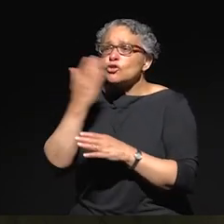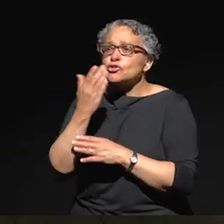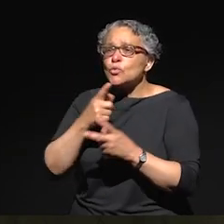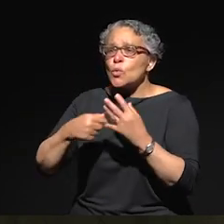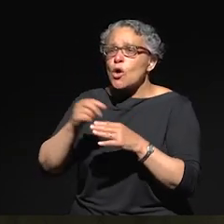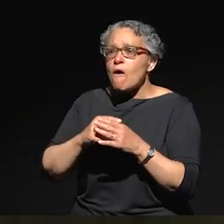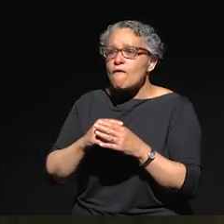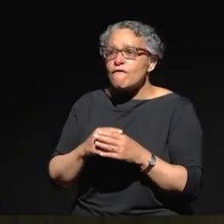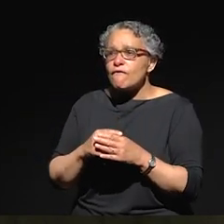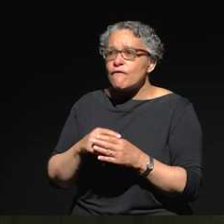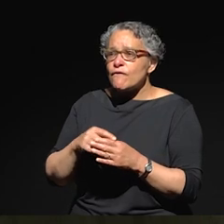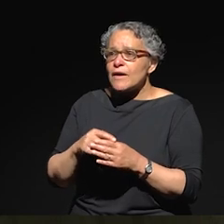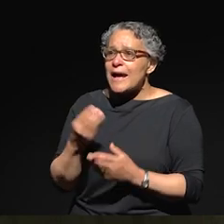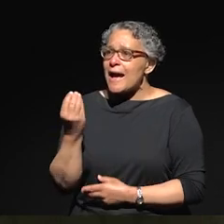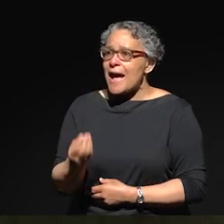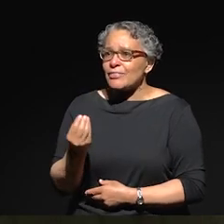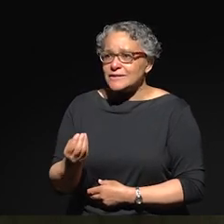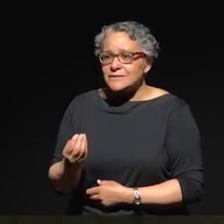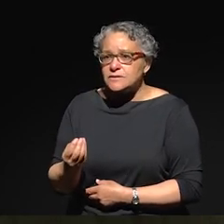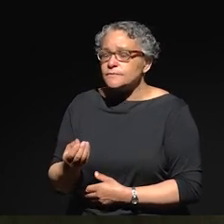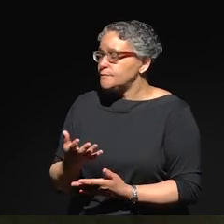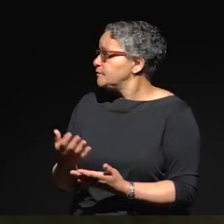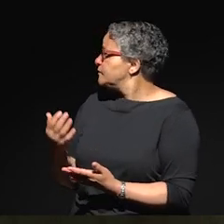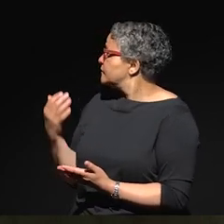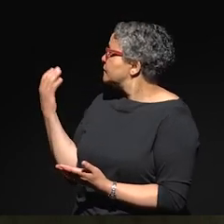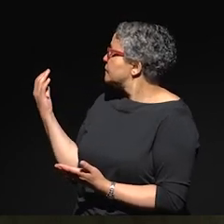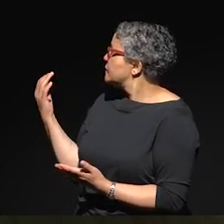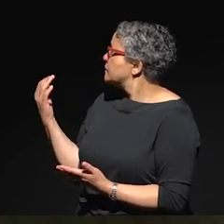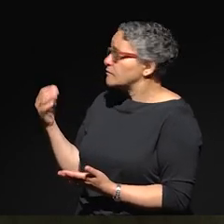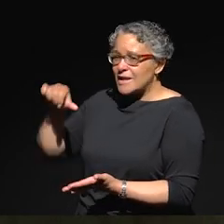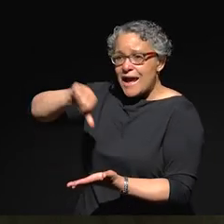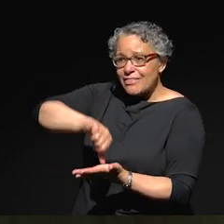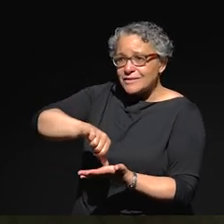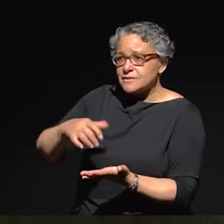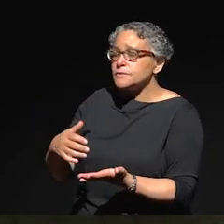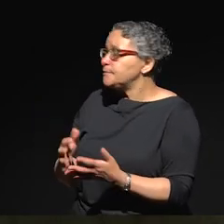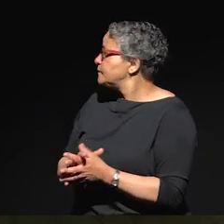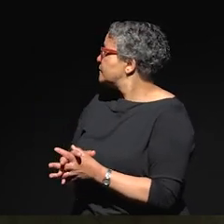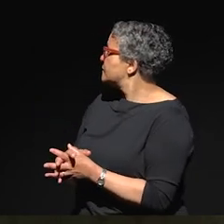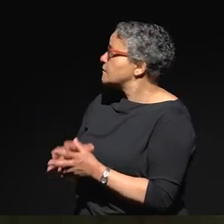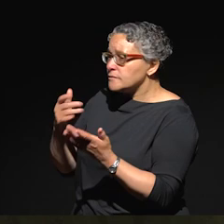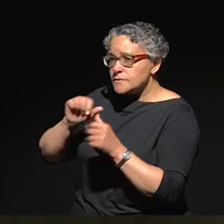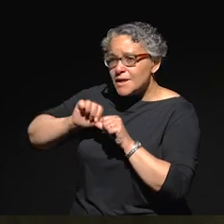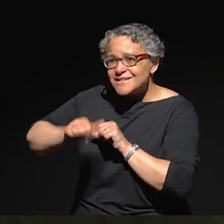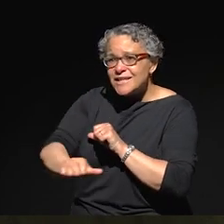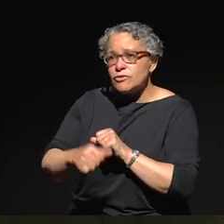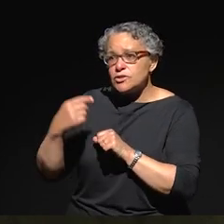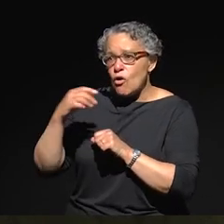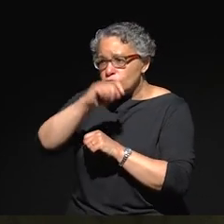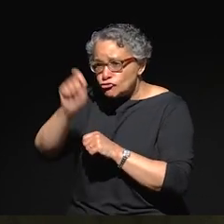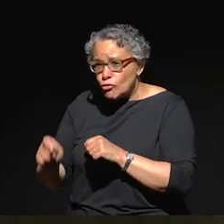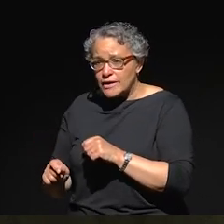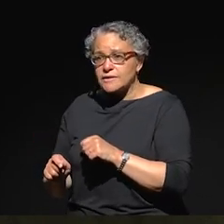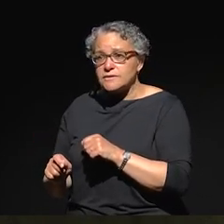we of course can't represent a fresco in the original, but we have a series of drawings for these for his decorations of these